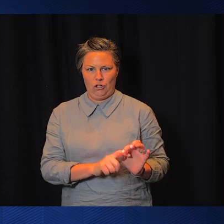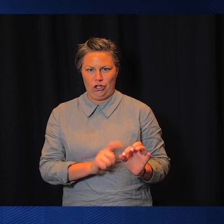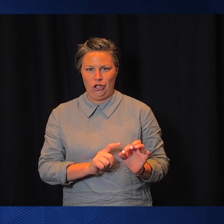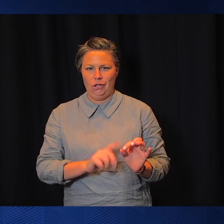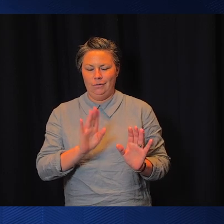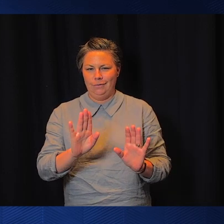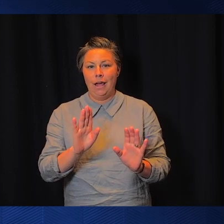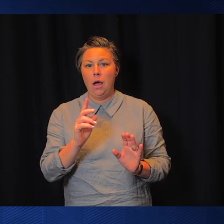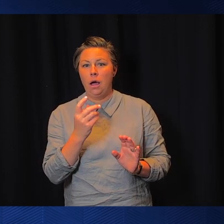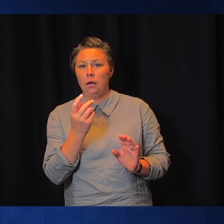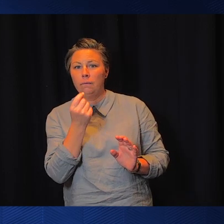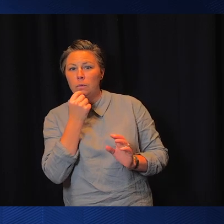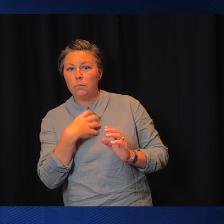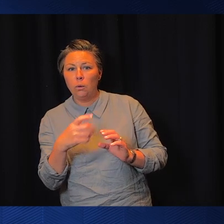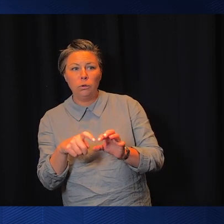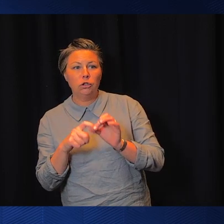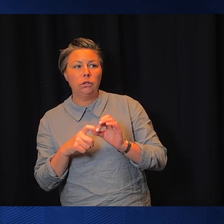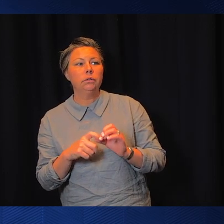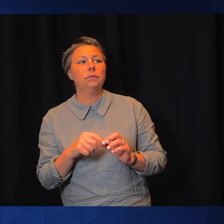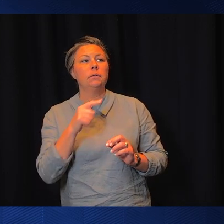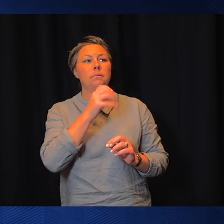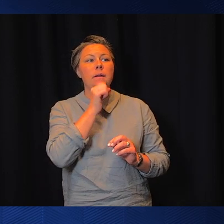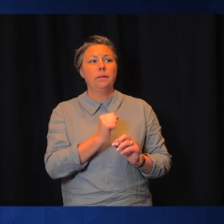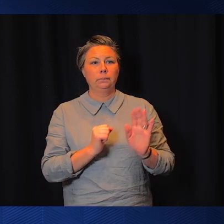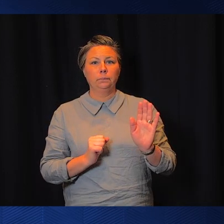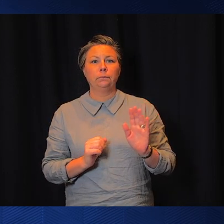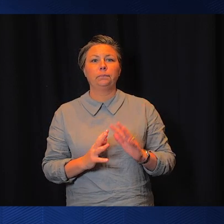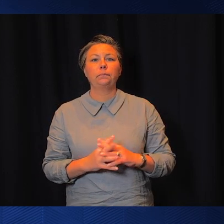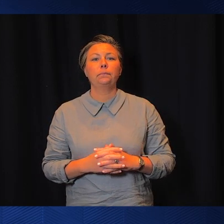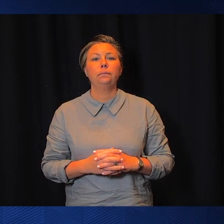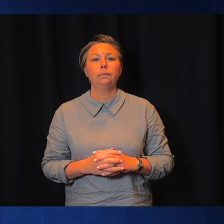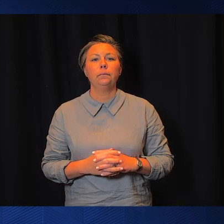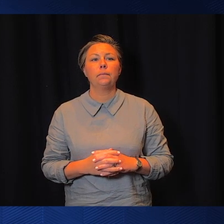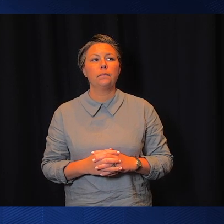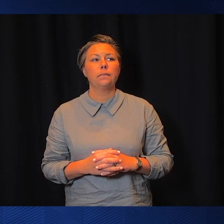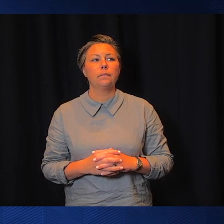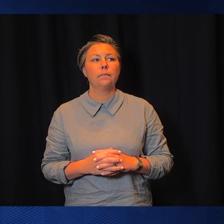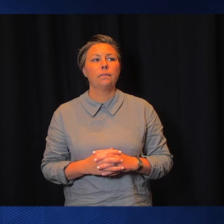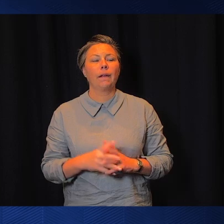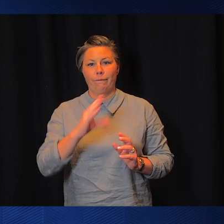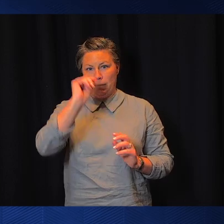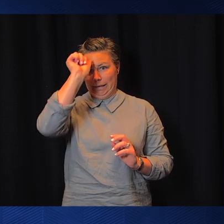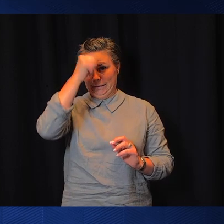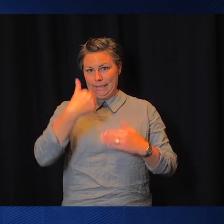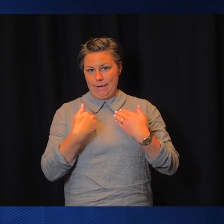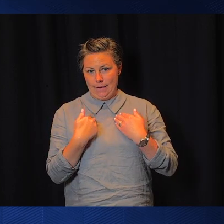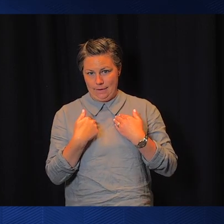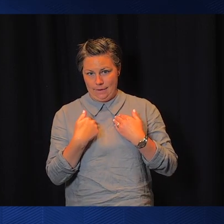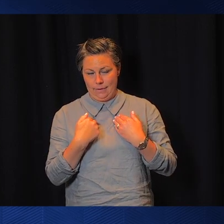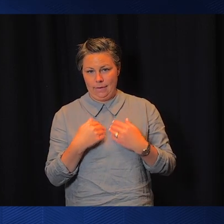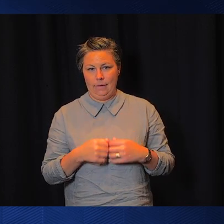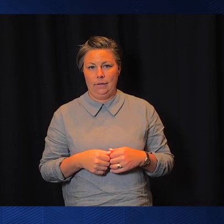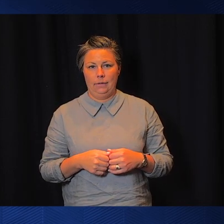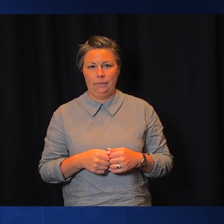Sure. Yep. Yes, respected panels and our participant. This is Ramesh from India. Basically,